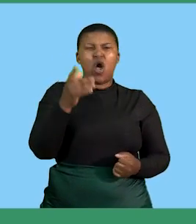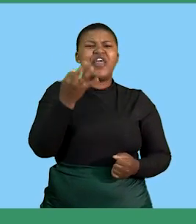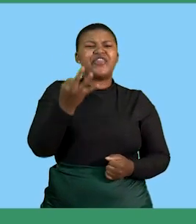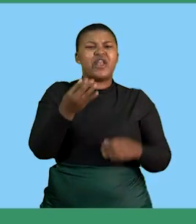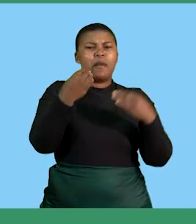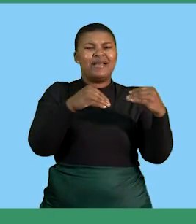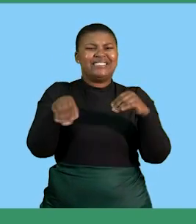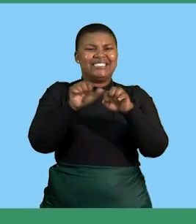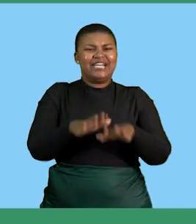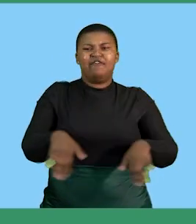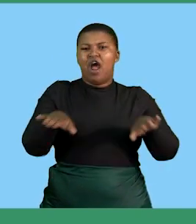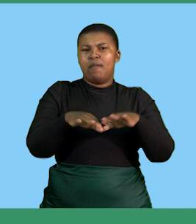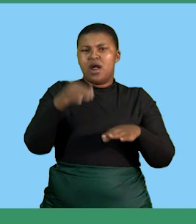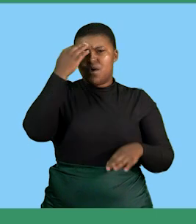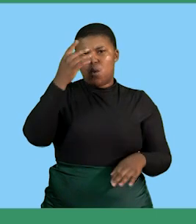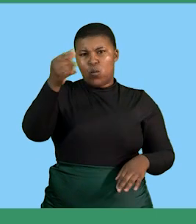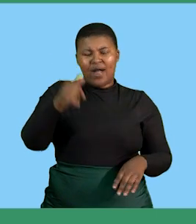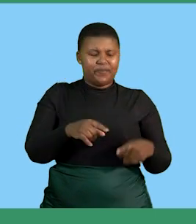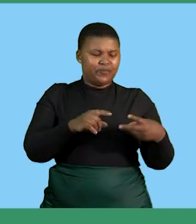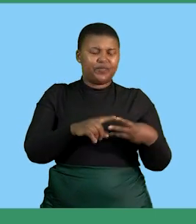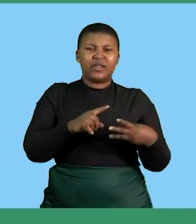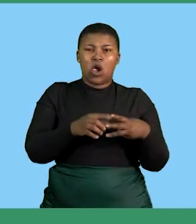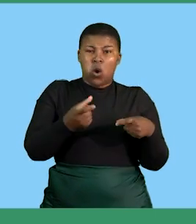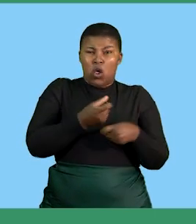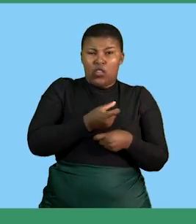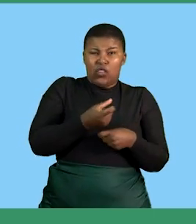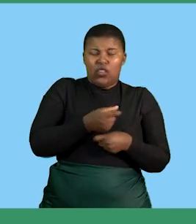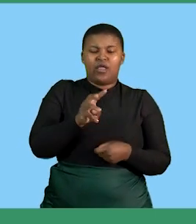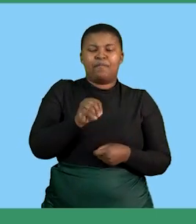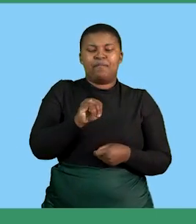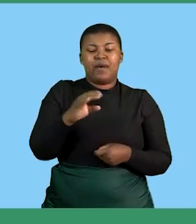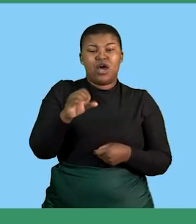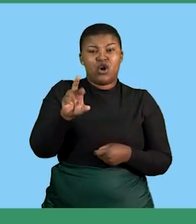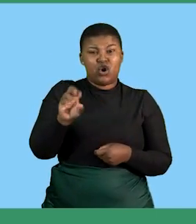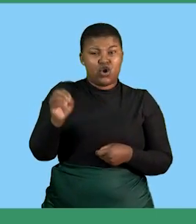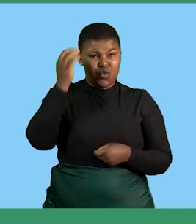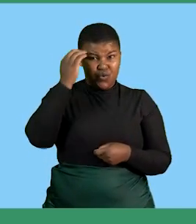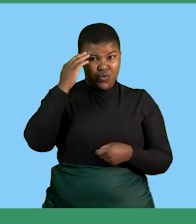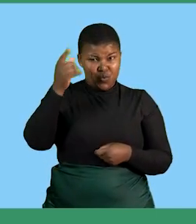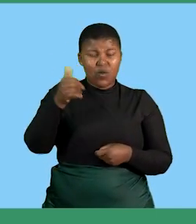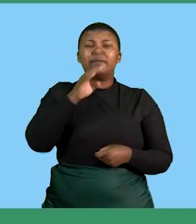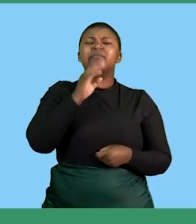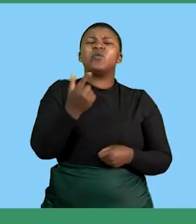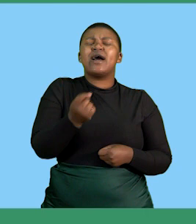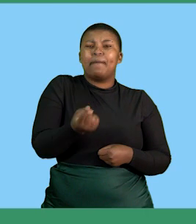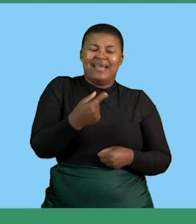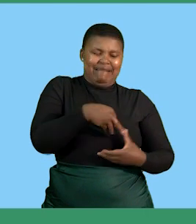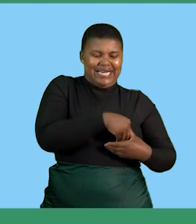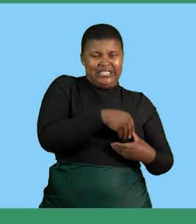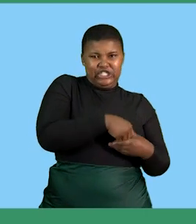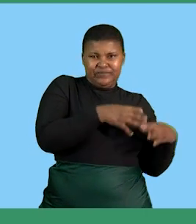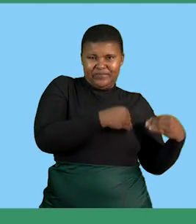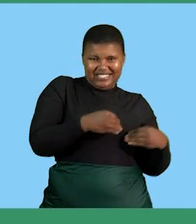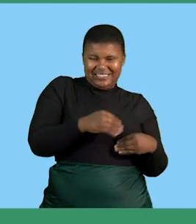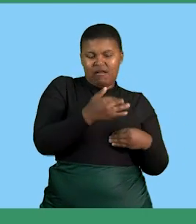business environments. So of course we have our smallest one, and that is our microenvironment, which refers to the